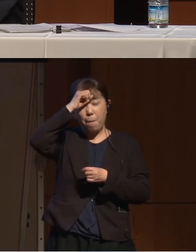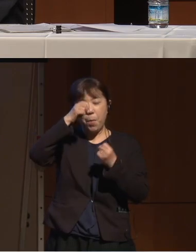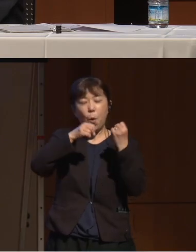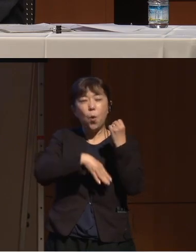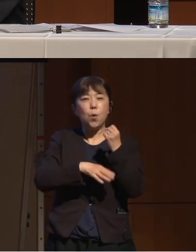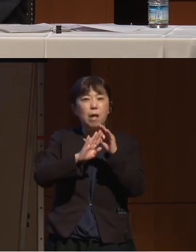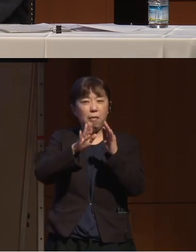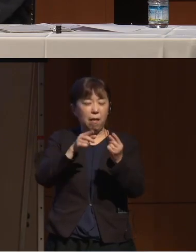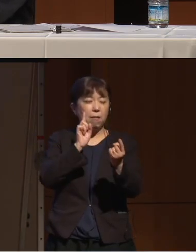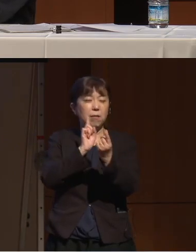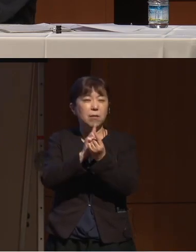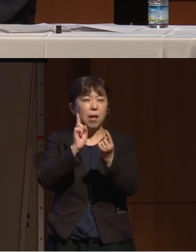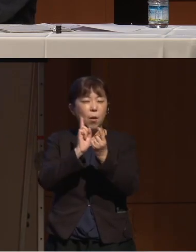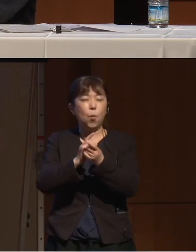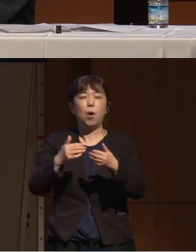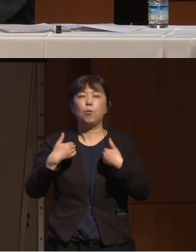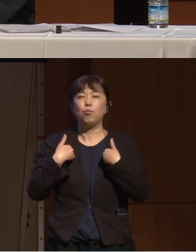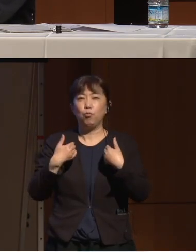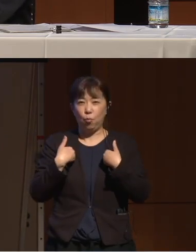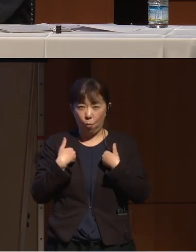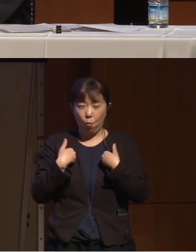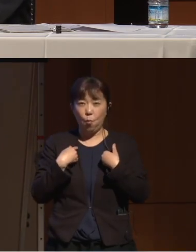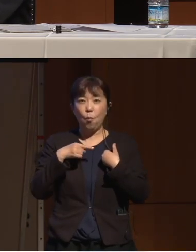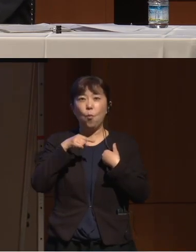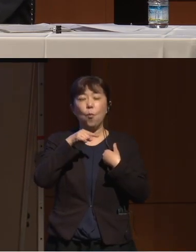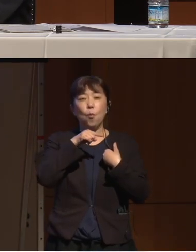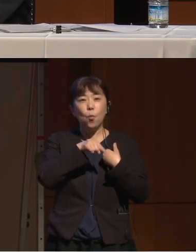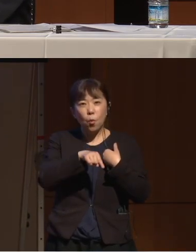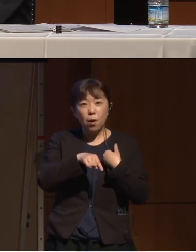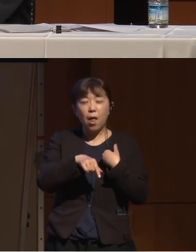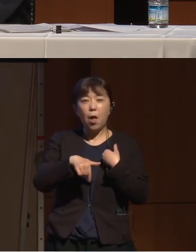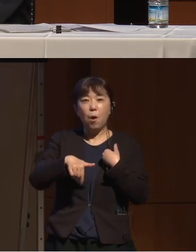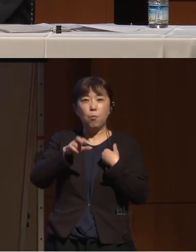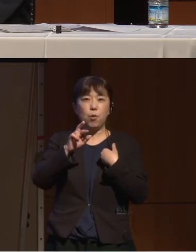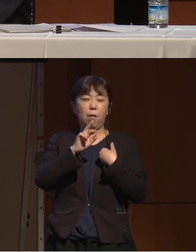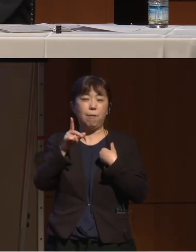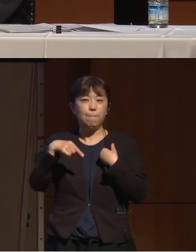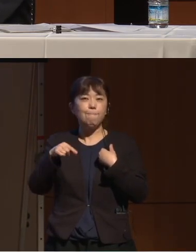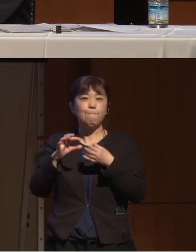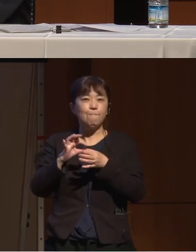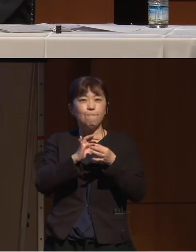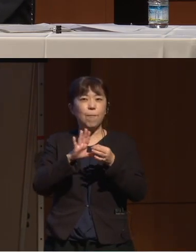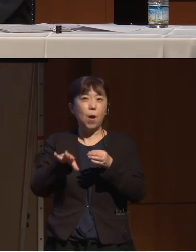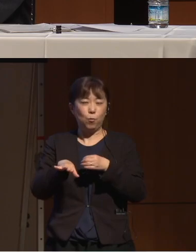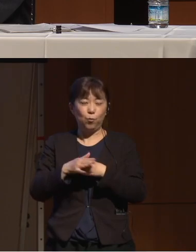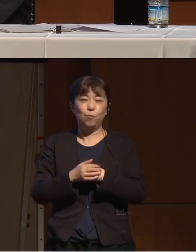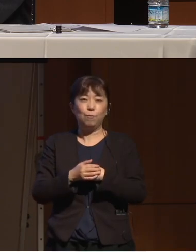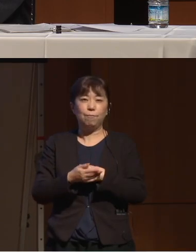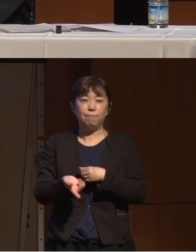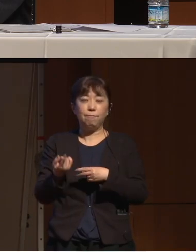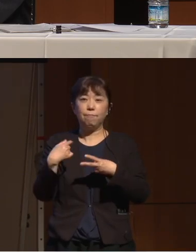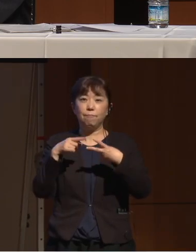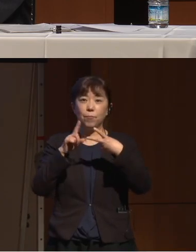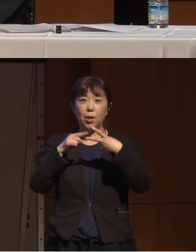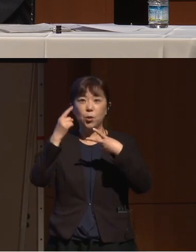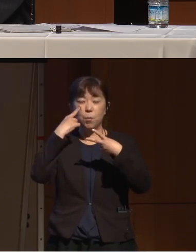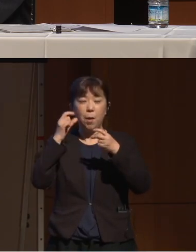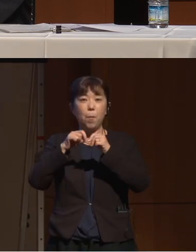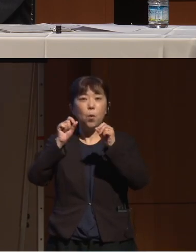is related with your presentation. And the second one is to establish a system